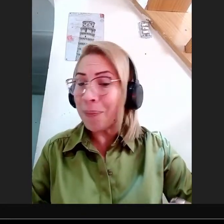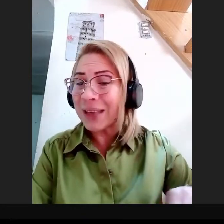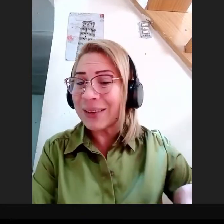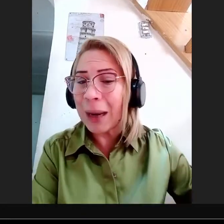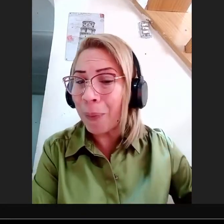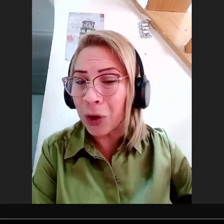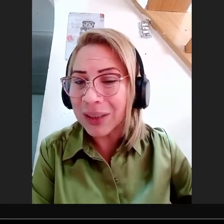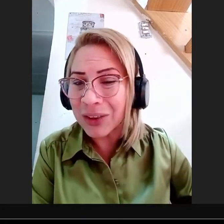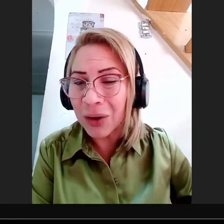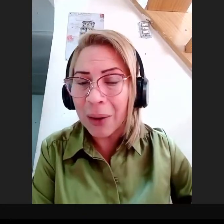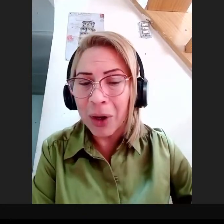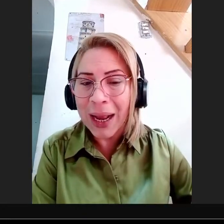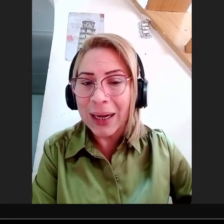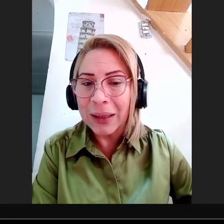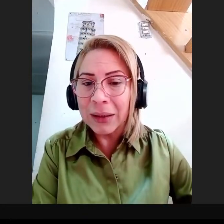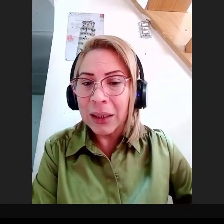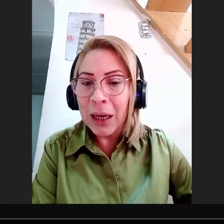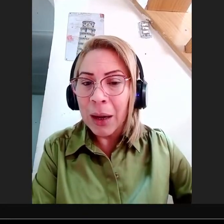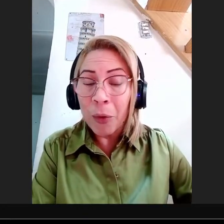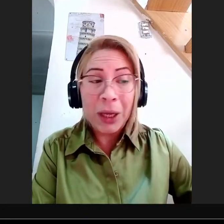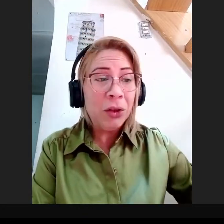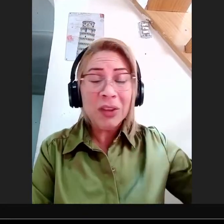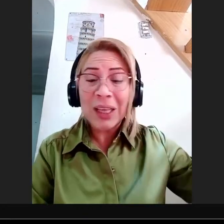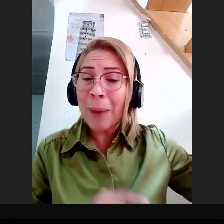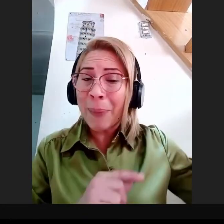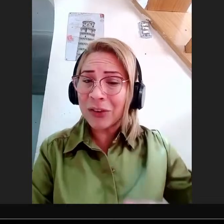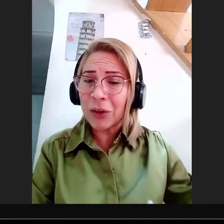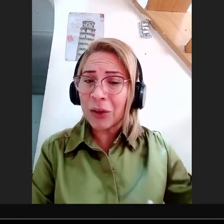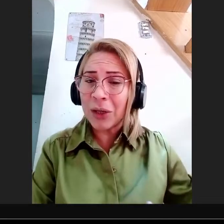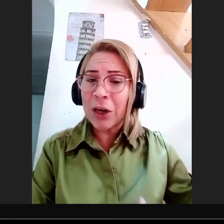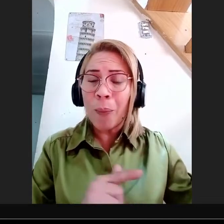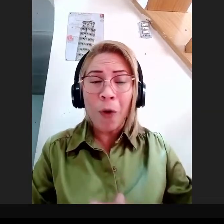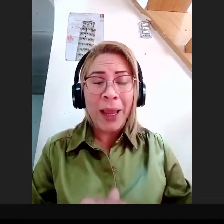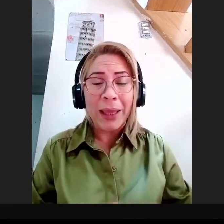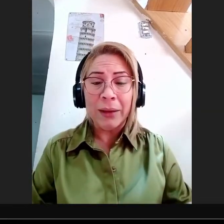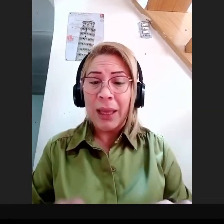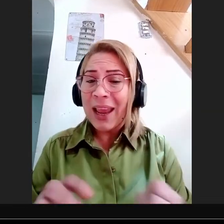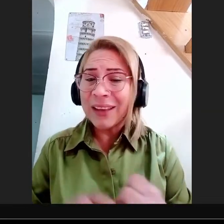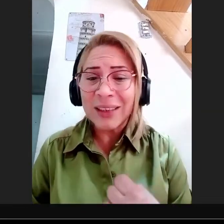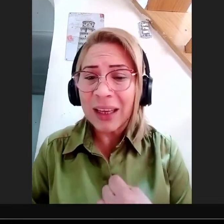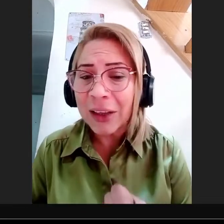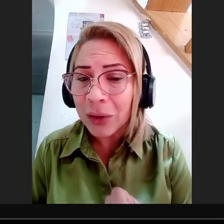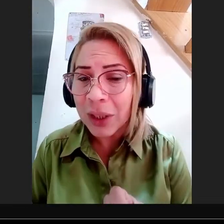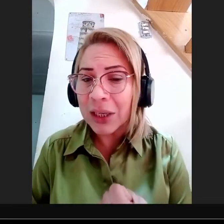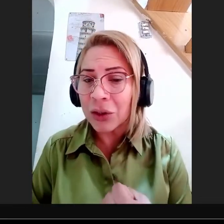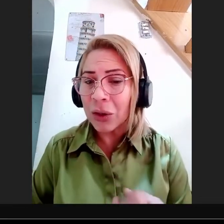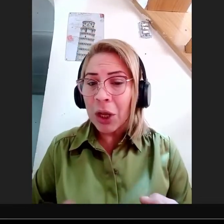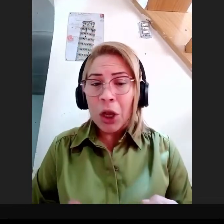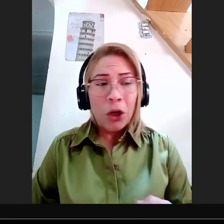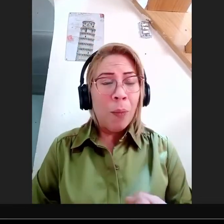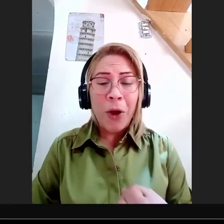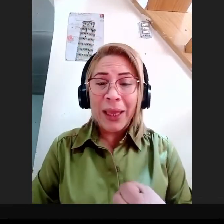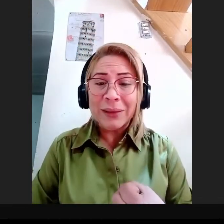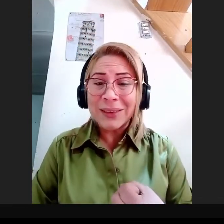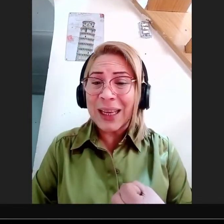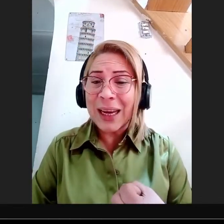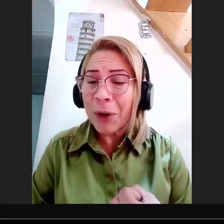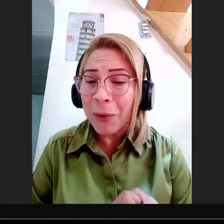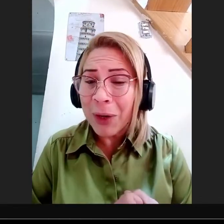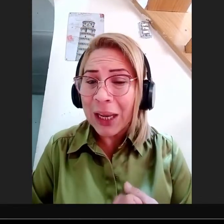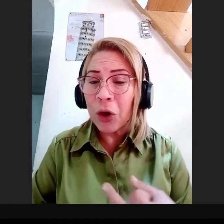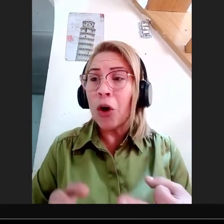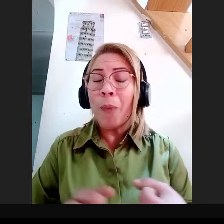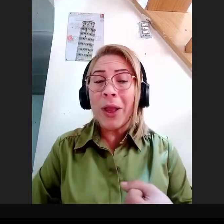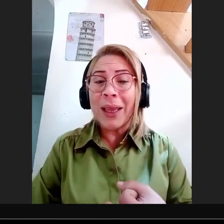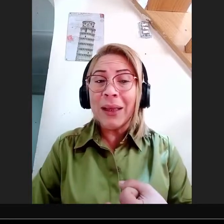is exploitation, once there is human trafficking that leads to labor exploitation, people can no